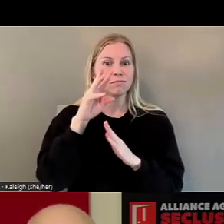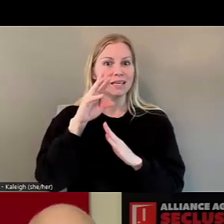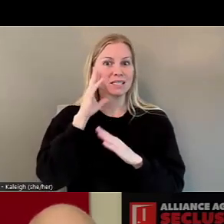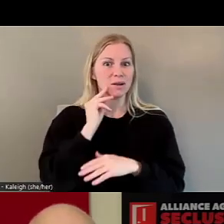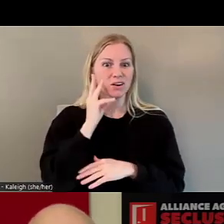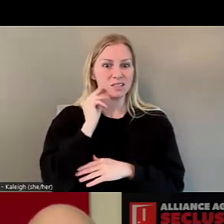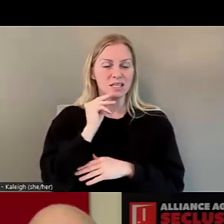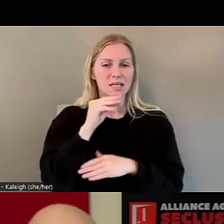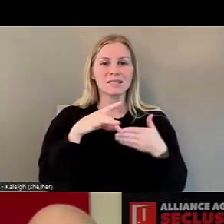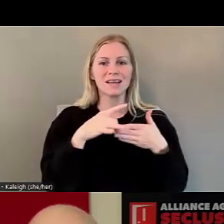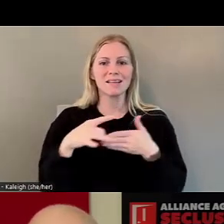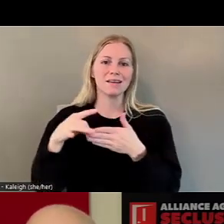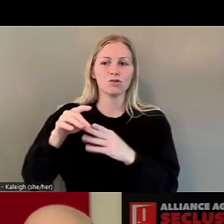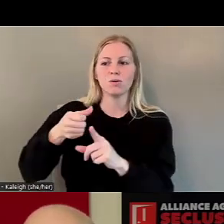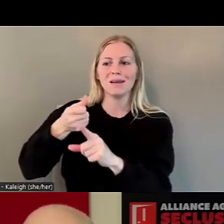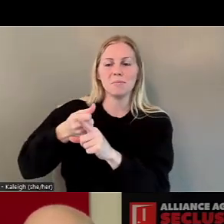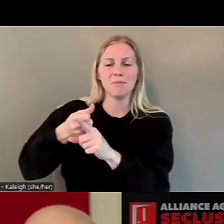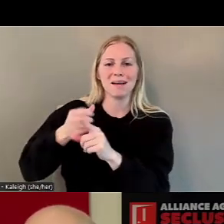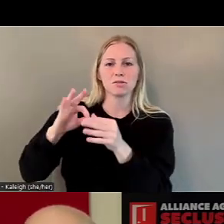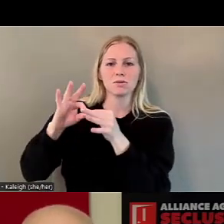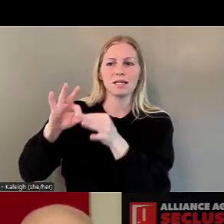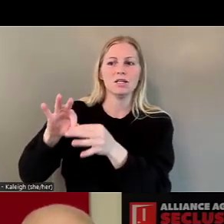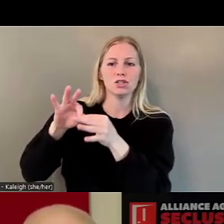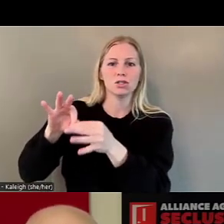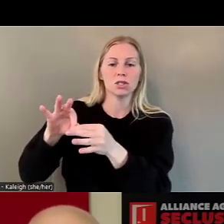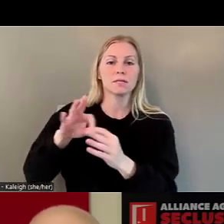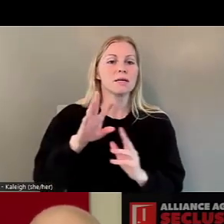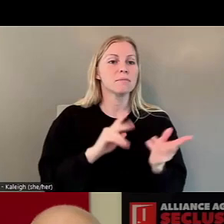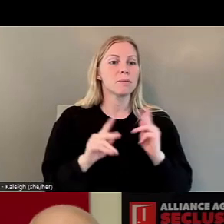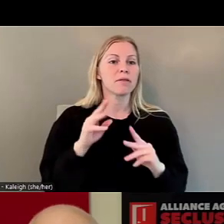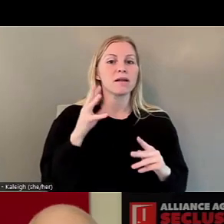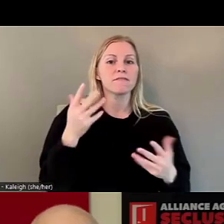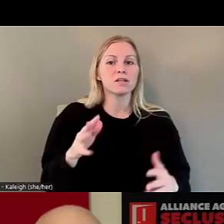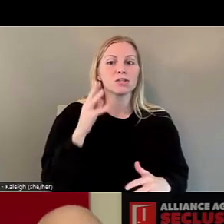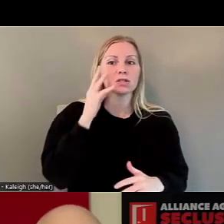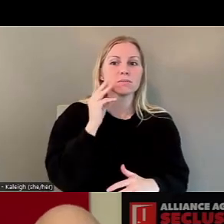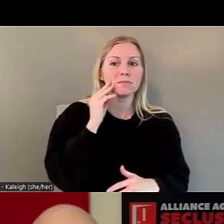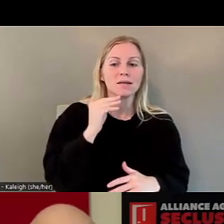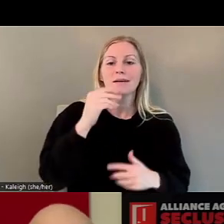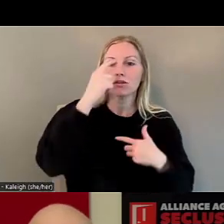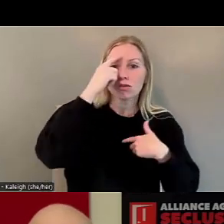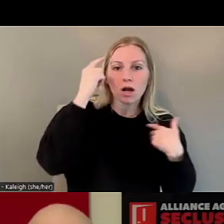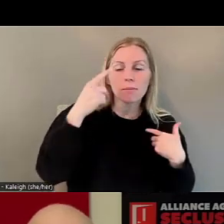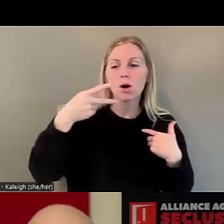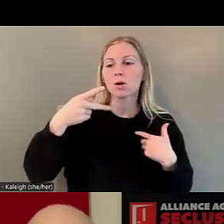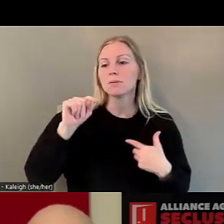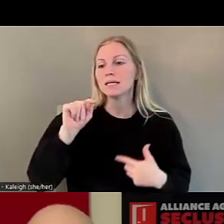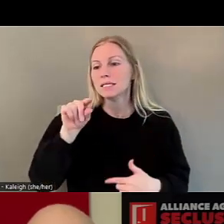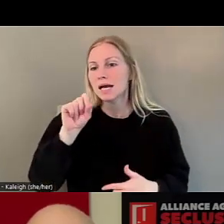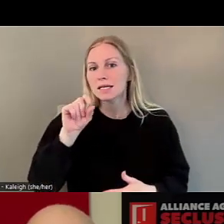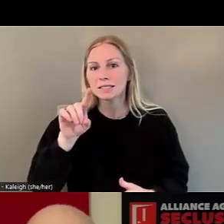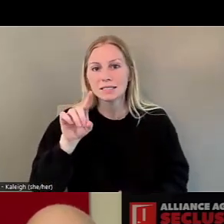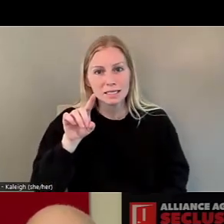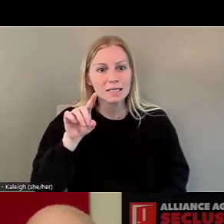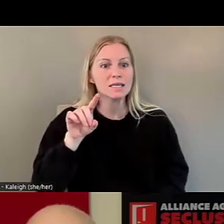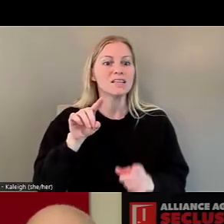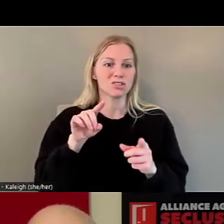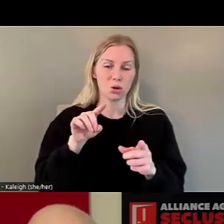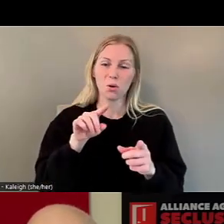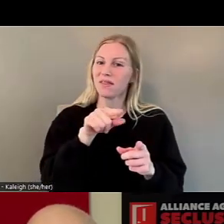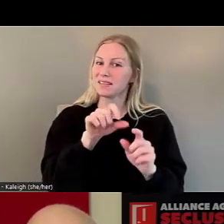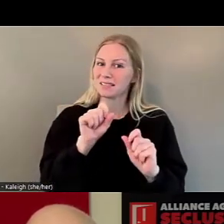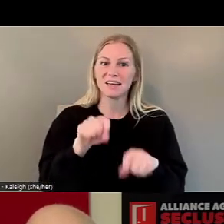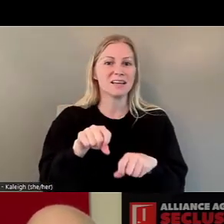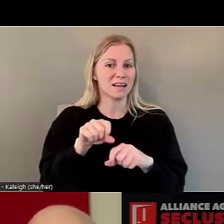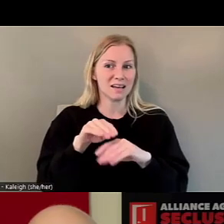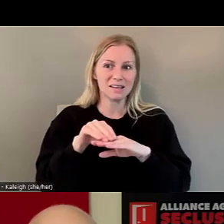relationships. People that have experienced trauma, people that have experienced post-traumatic stress disorder, this can affect their